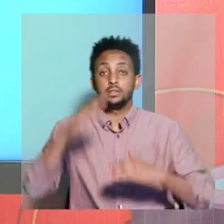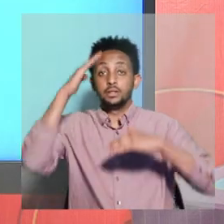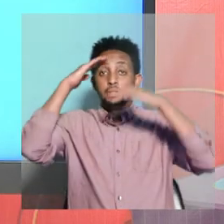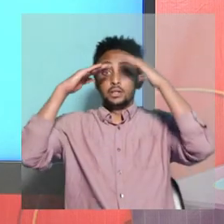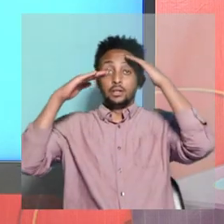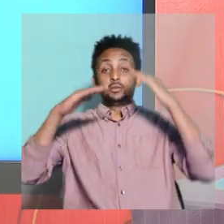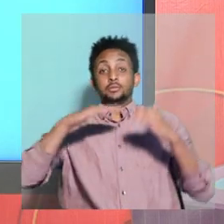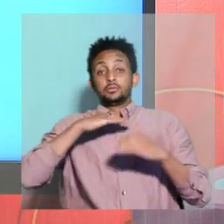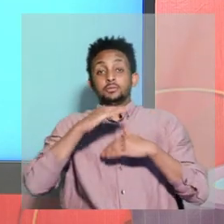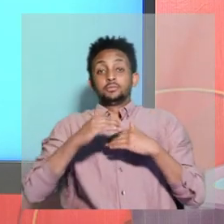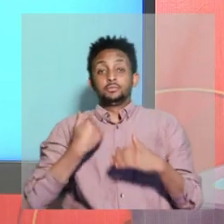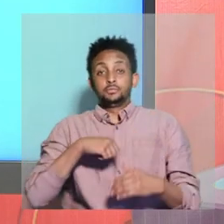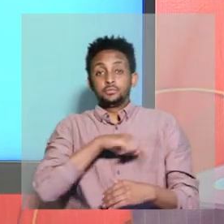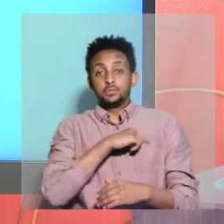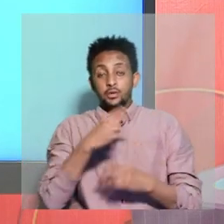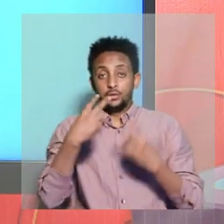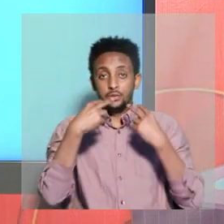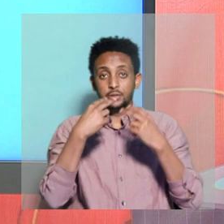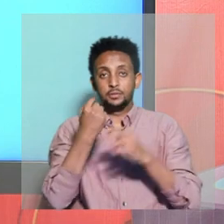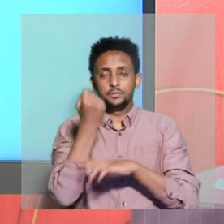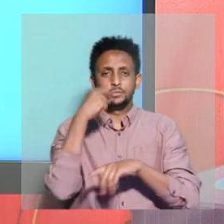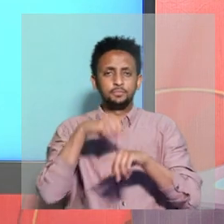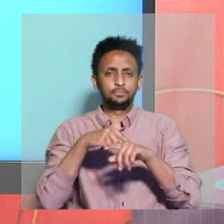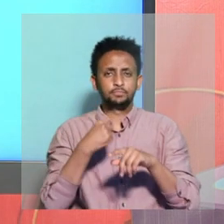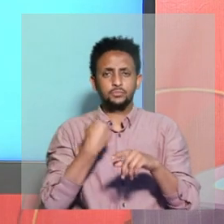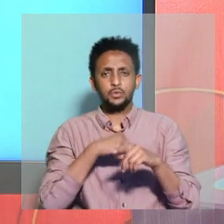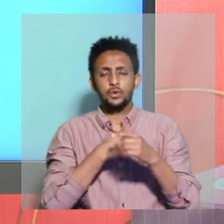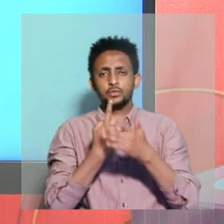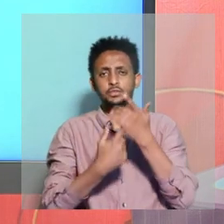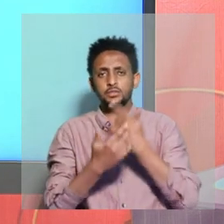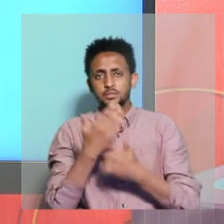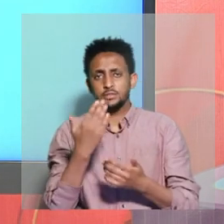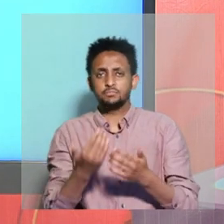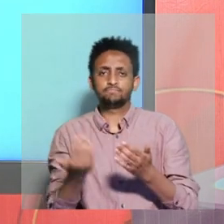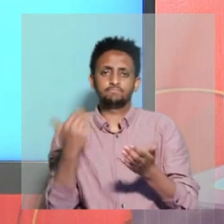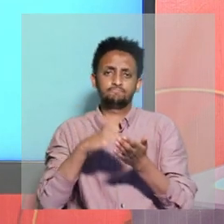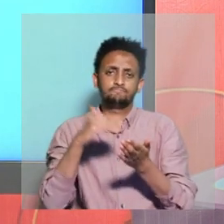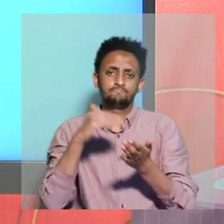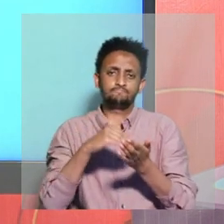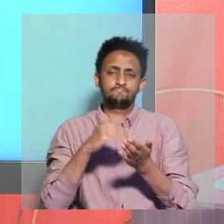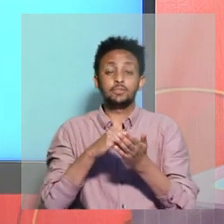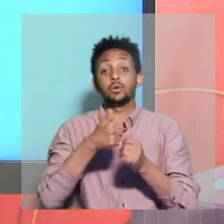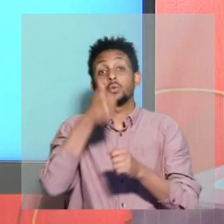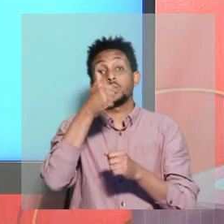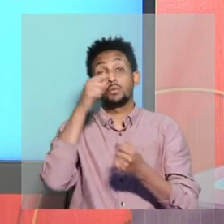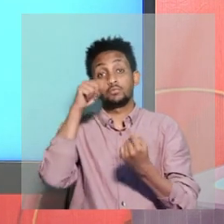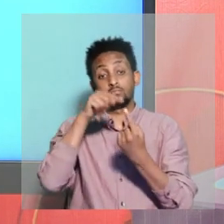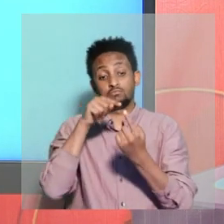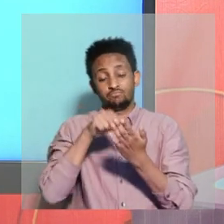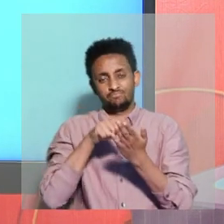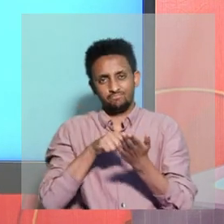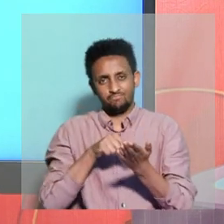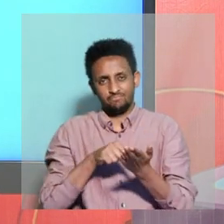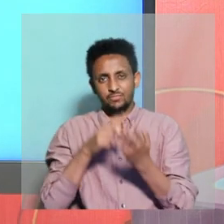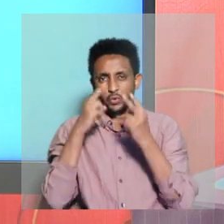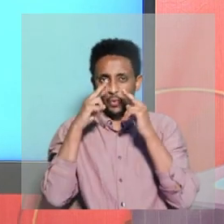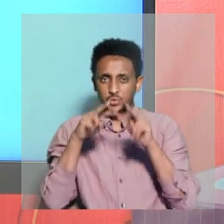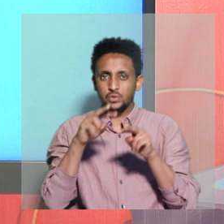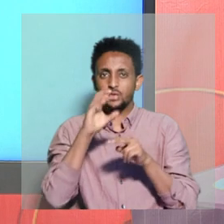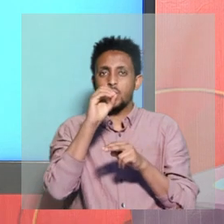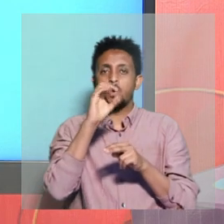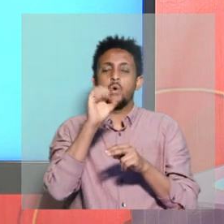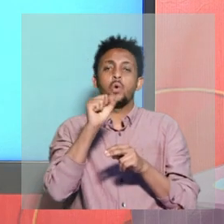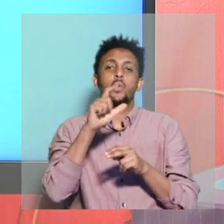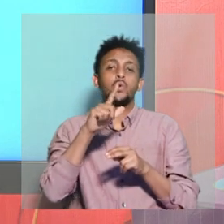Hello, our viewers. Previously on our discussion, we have tried to revise the main points concerning on